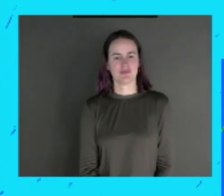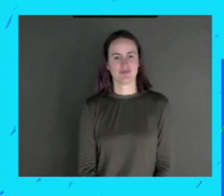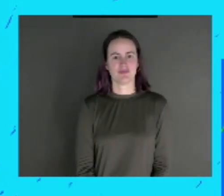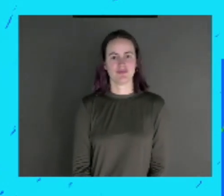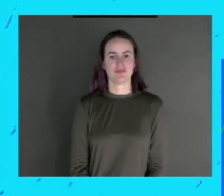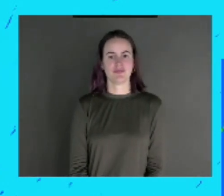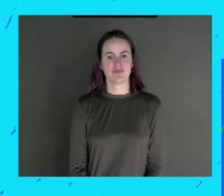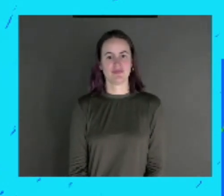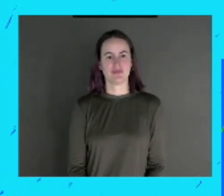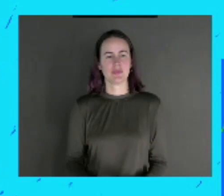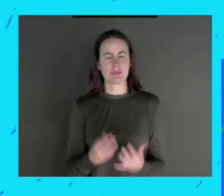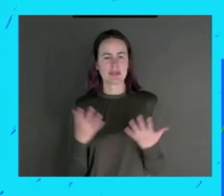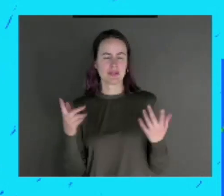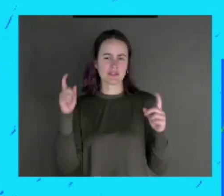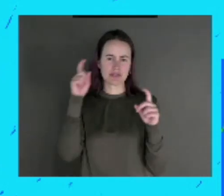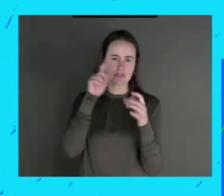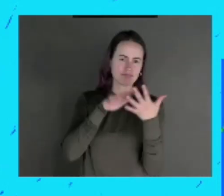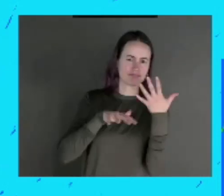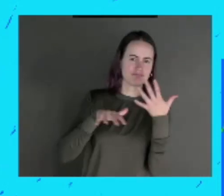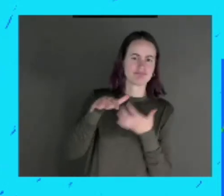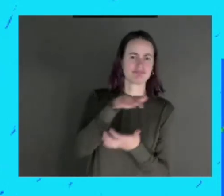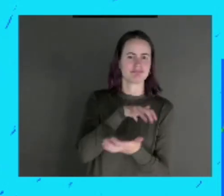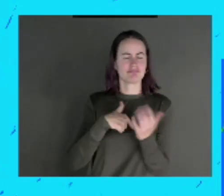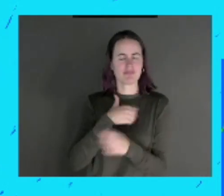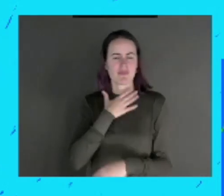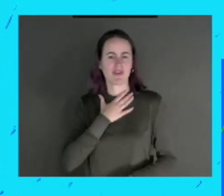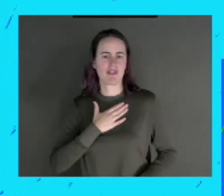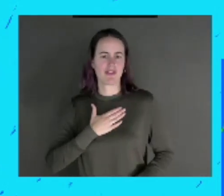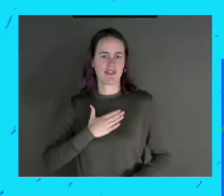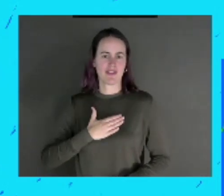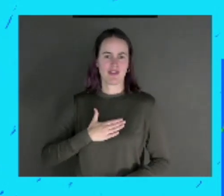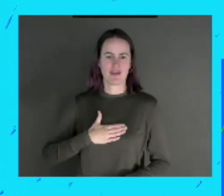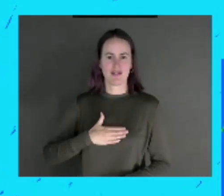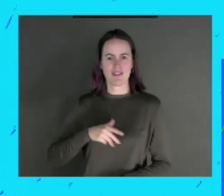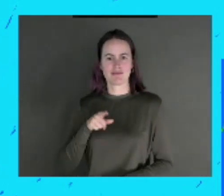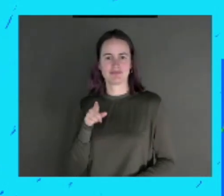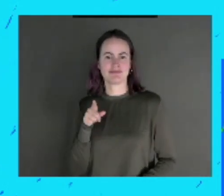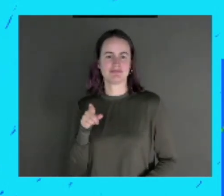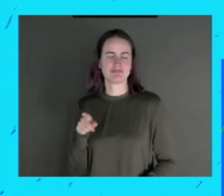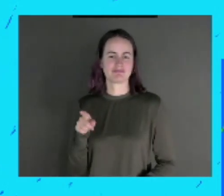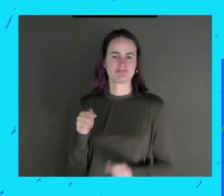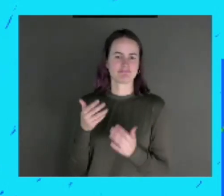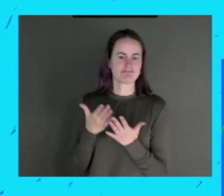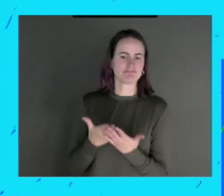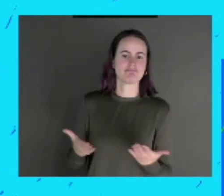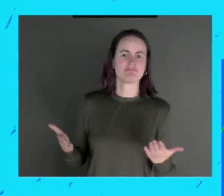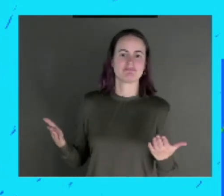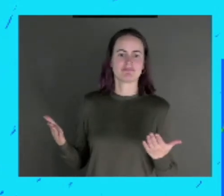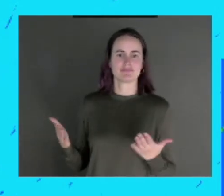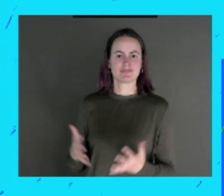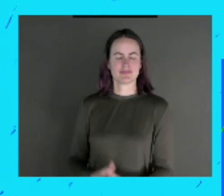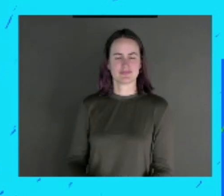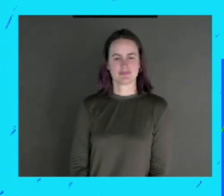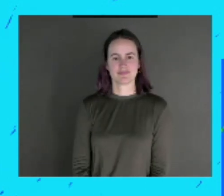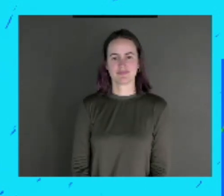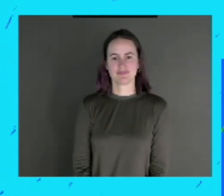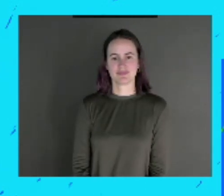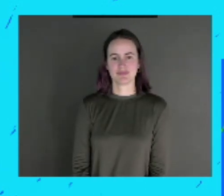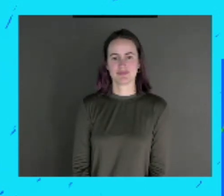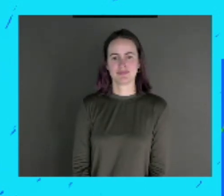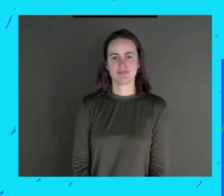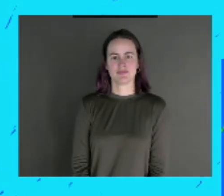to what I crave lie in materials. But then turns out